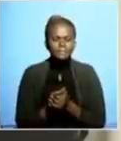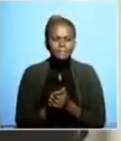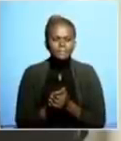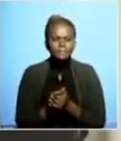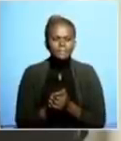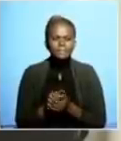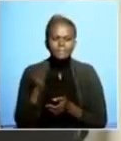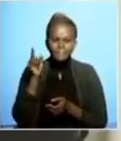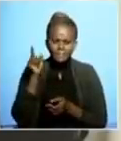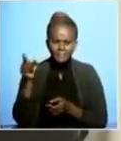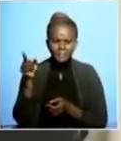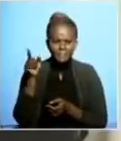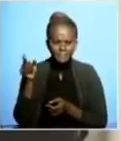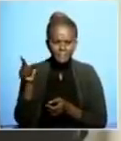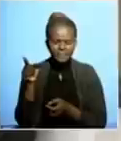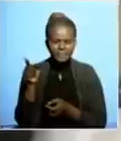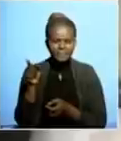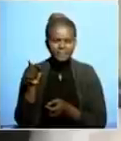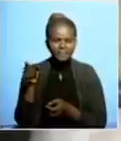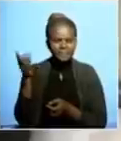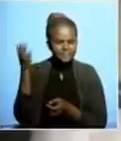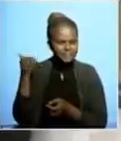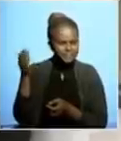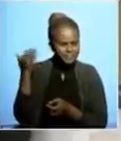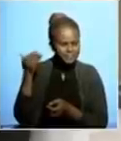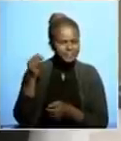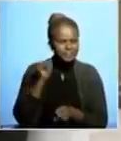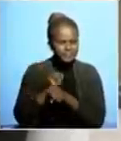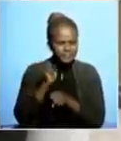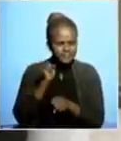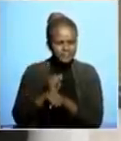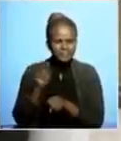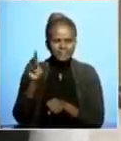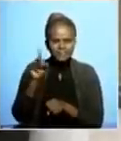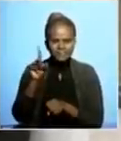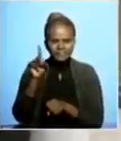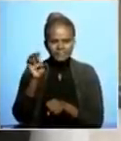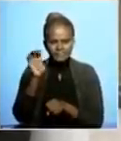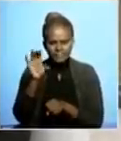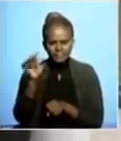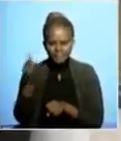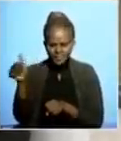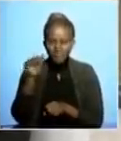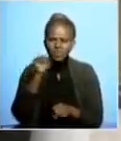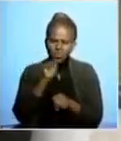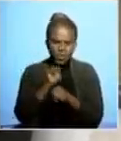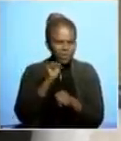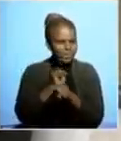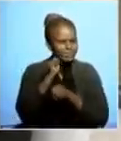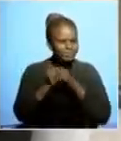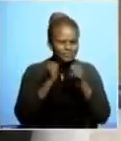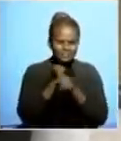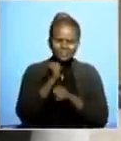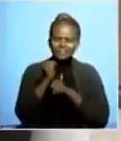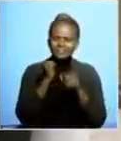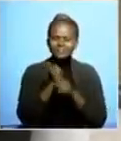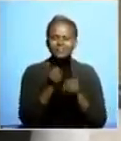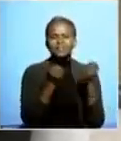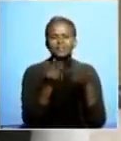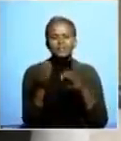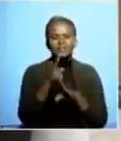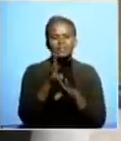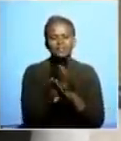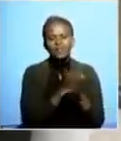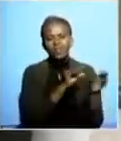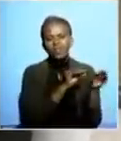you are a product of the Drug Enforcement Commission. You spent many years there before you went to the